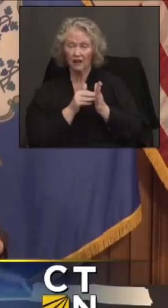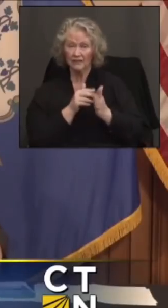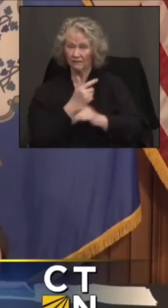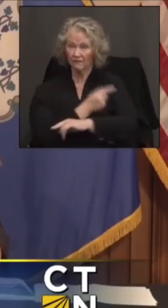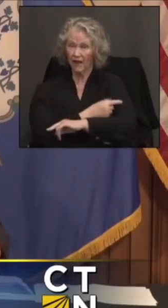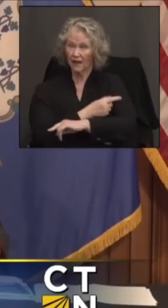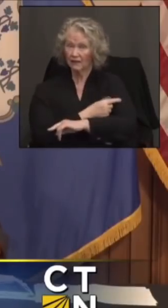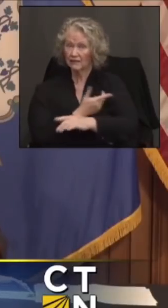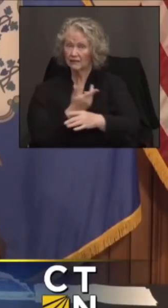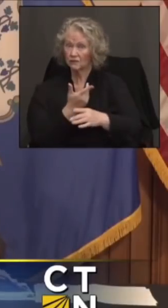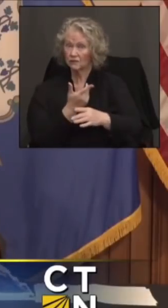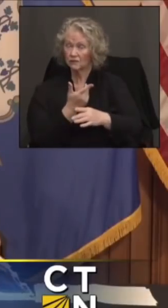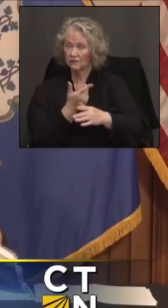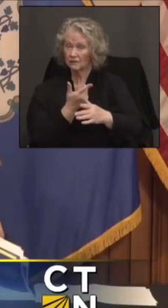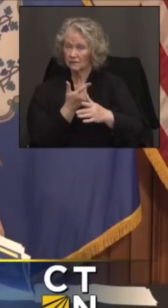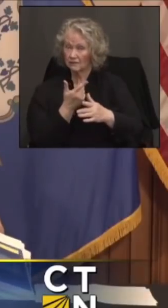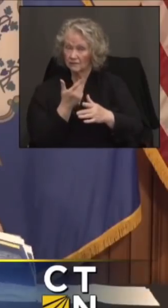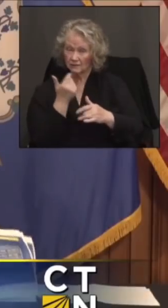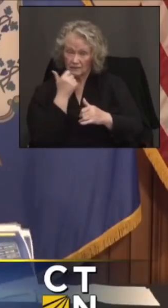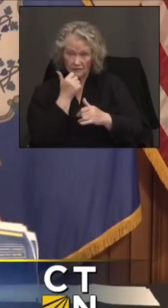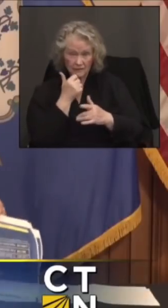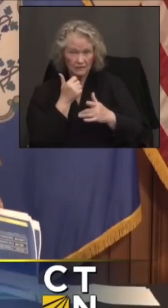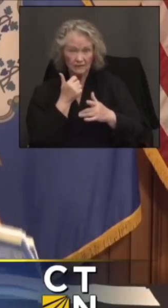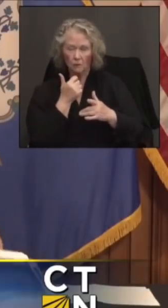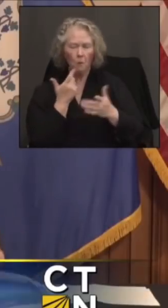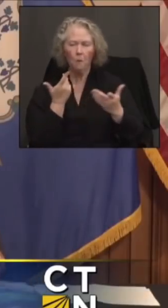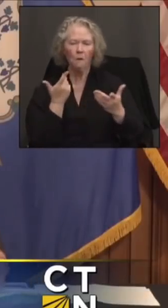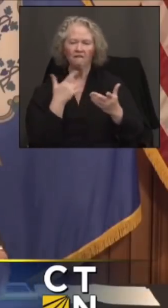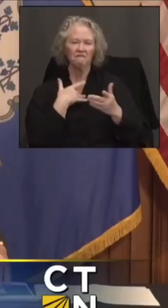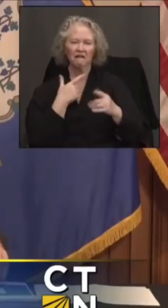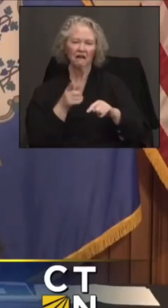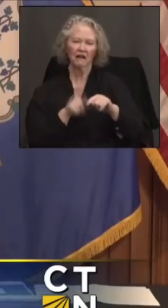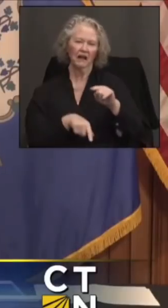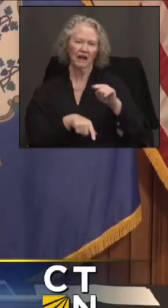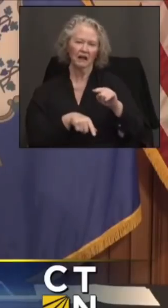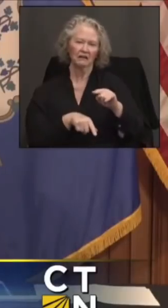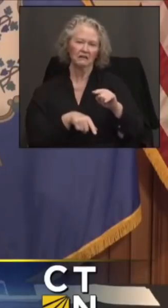or is that not realistic at this point?